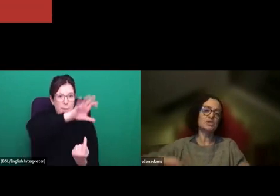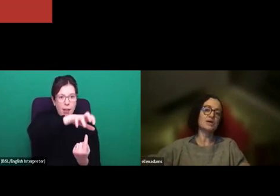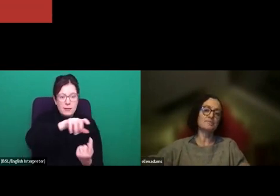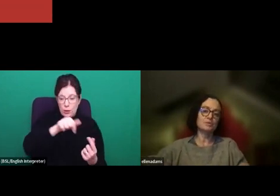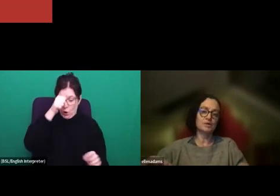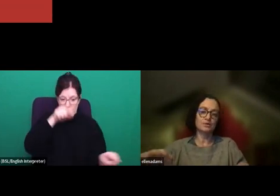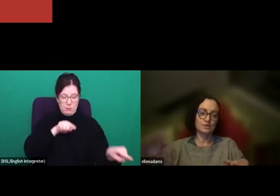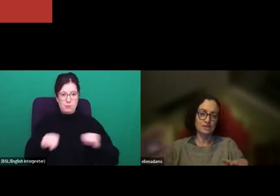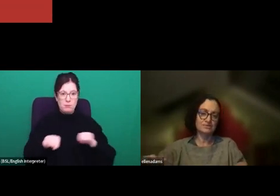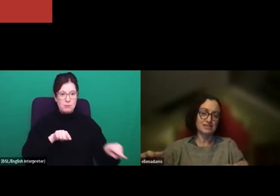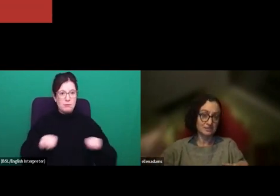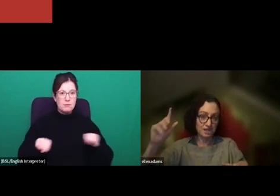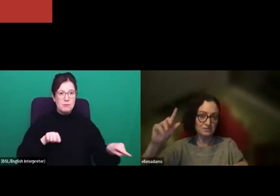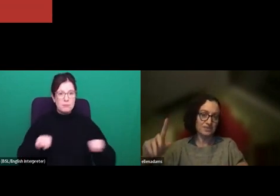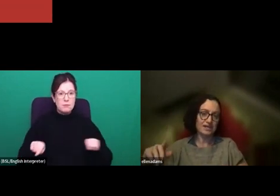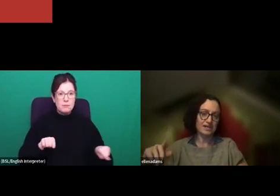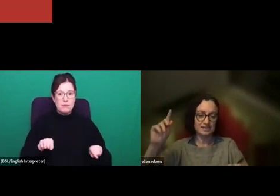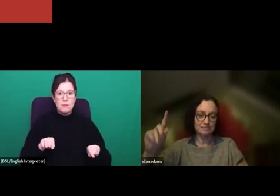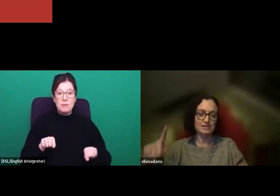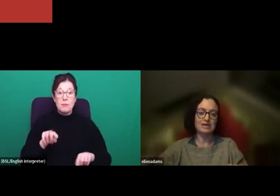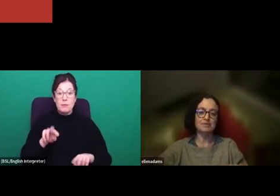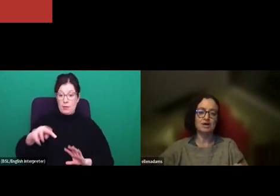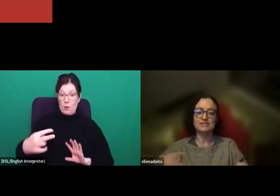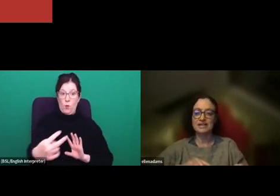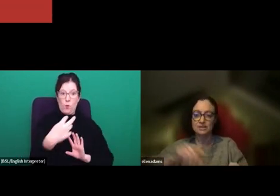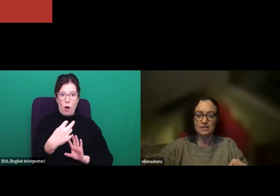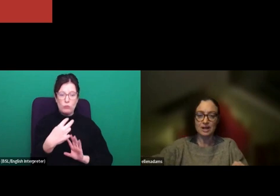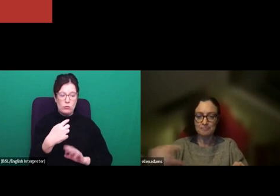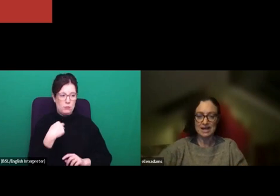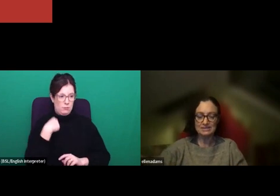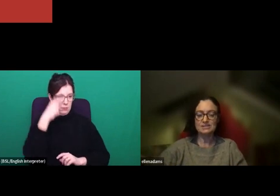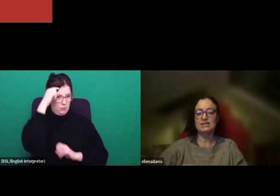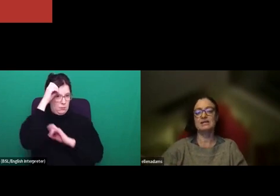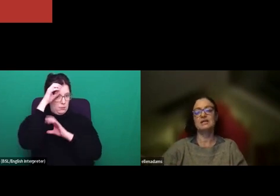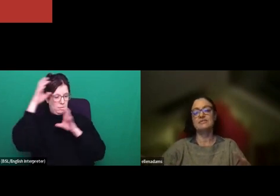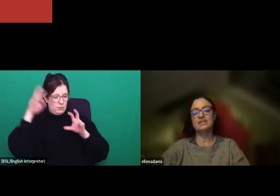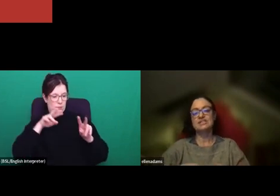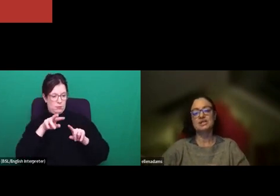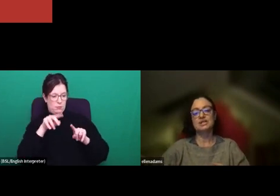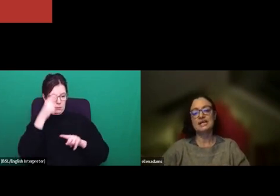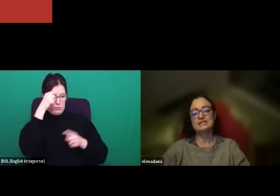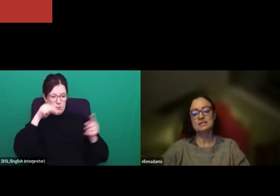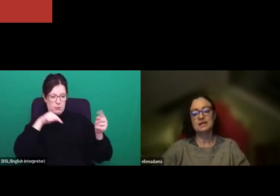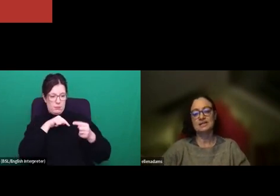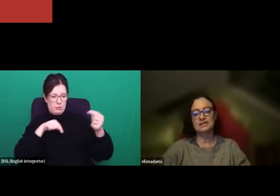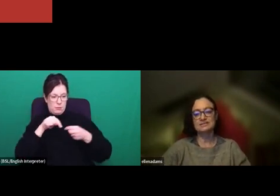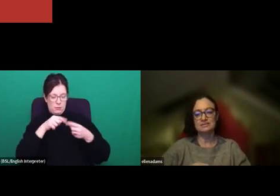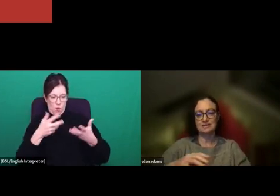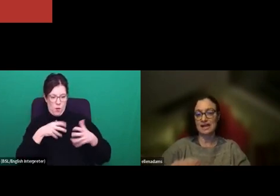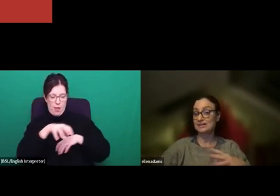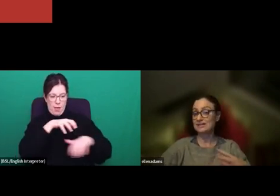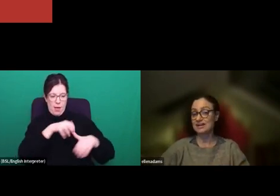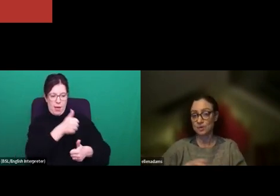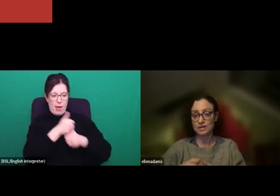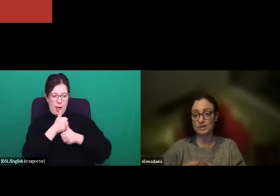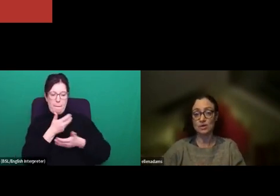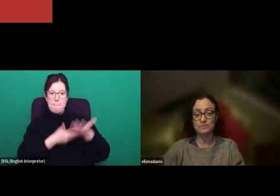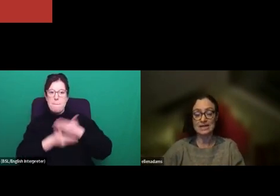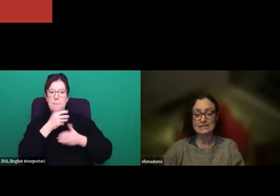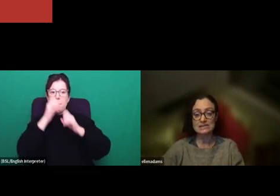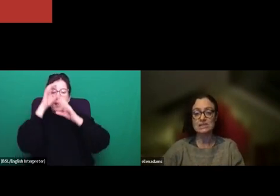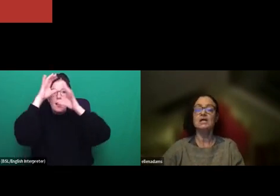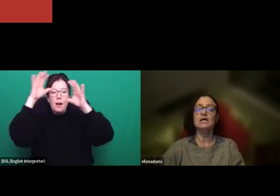And the observer will note that, keep it in their mind, and you can come back to that feature later. And this can get